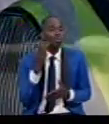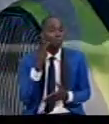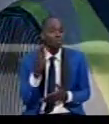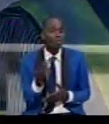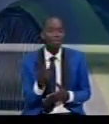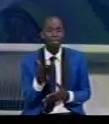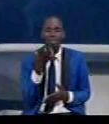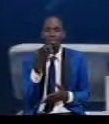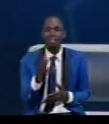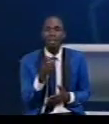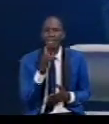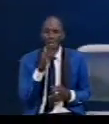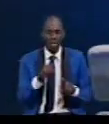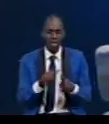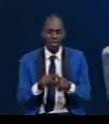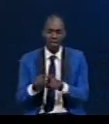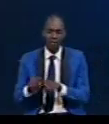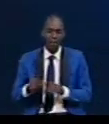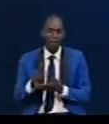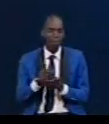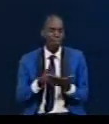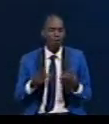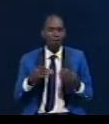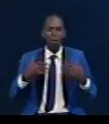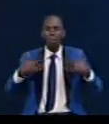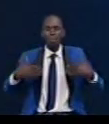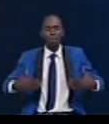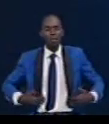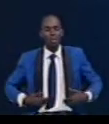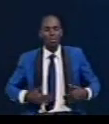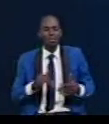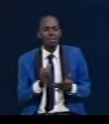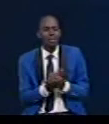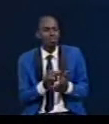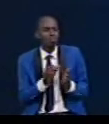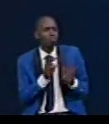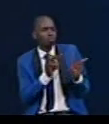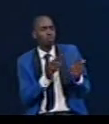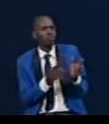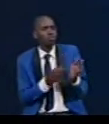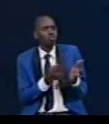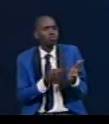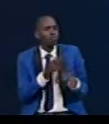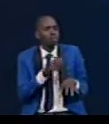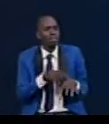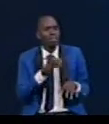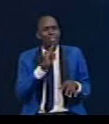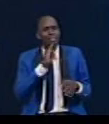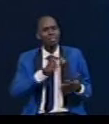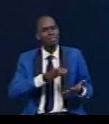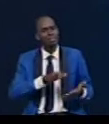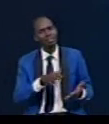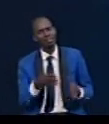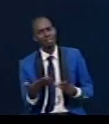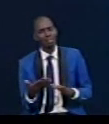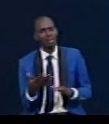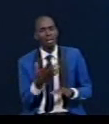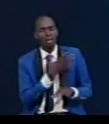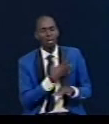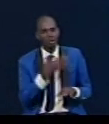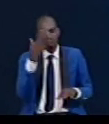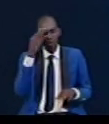the body that sometimes it's like they're dead. The nerves dead, and so you